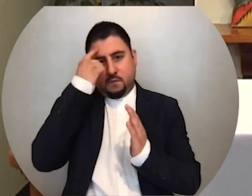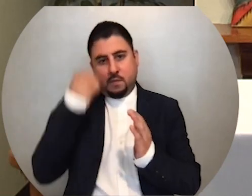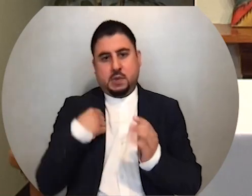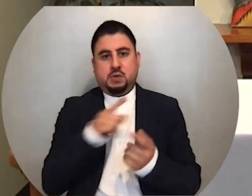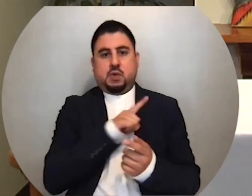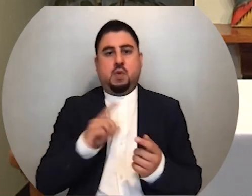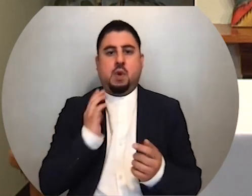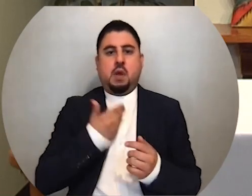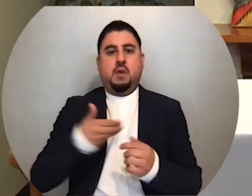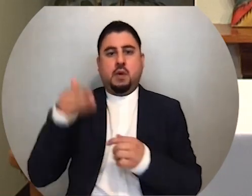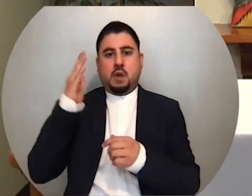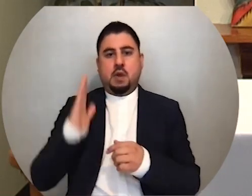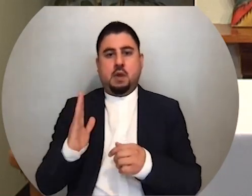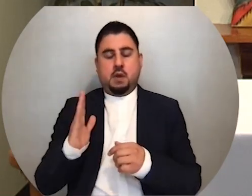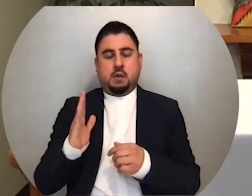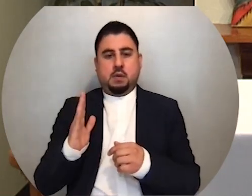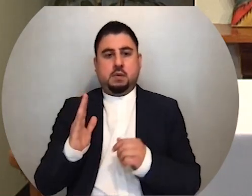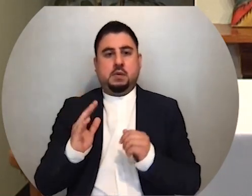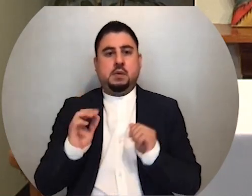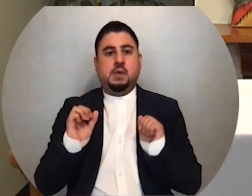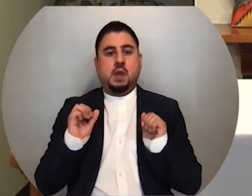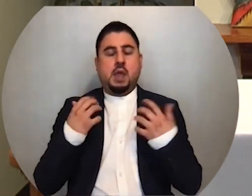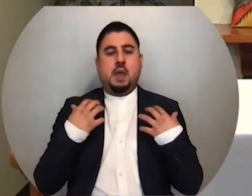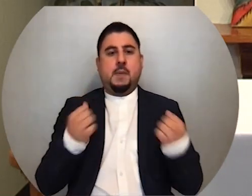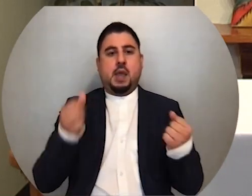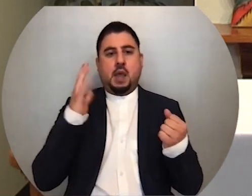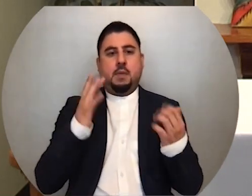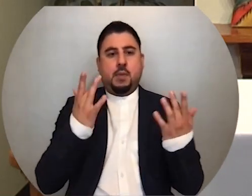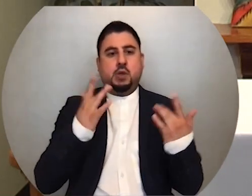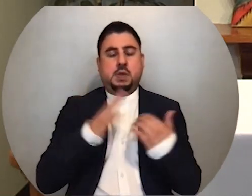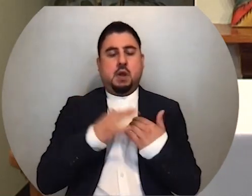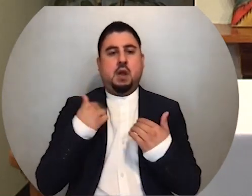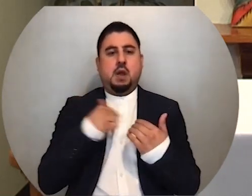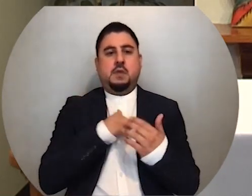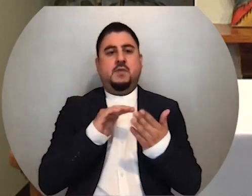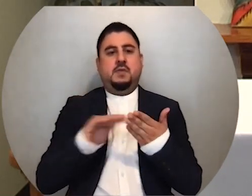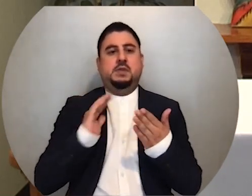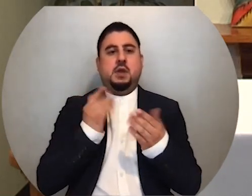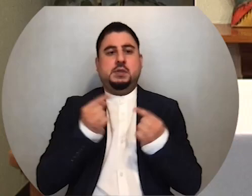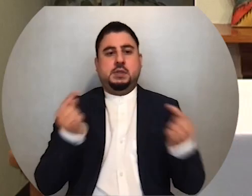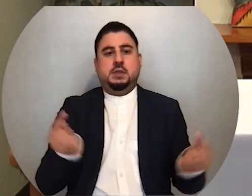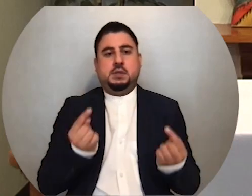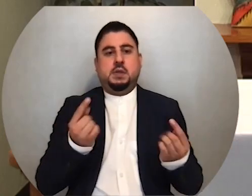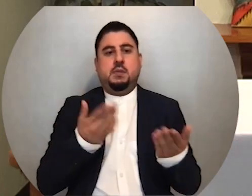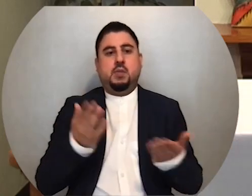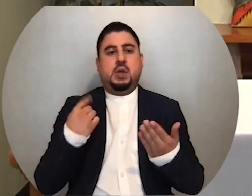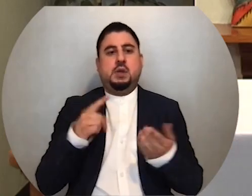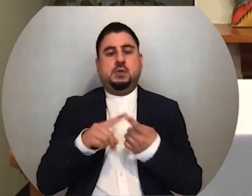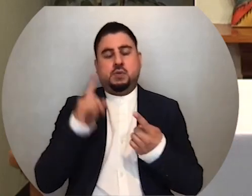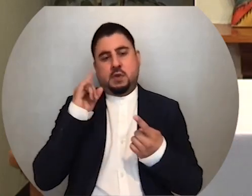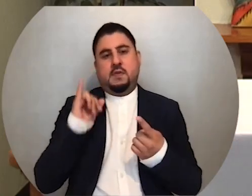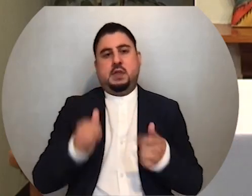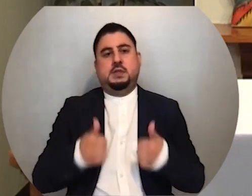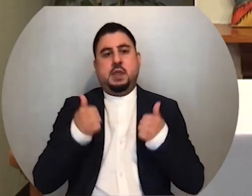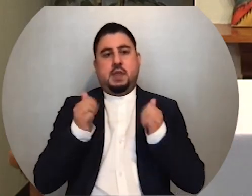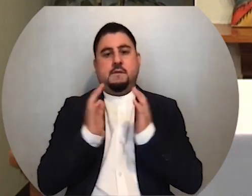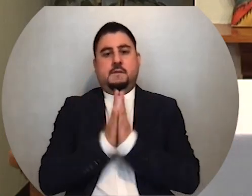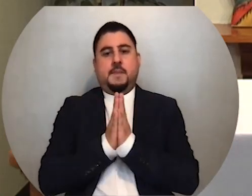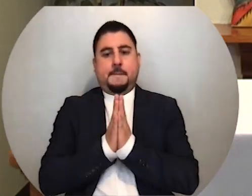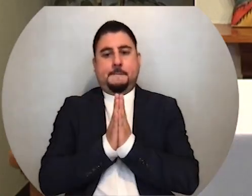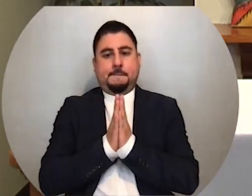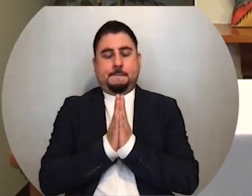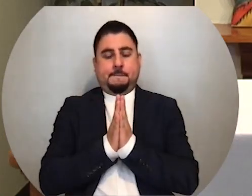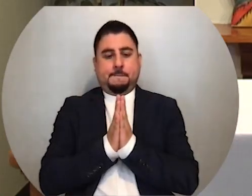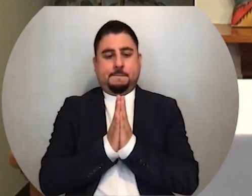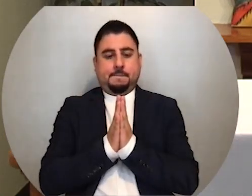to pray for me to the Lord our God. And may Almighty God have mercy on us, forgive us our sins, and bring us to everlasting